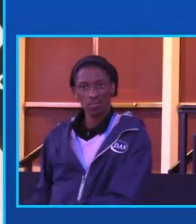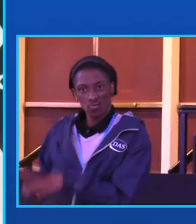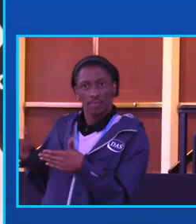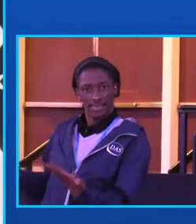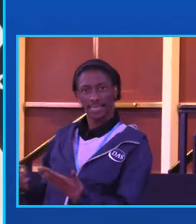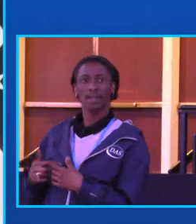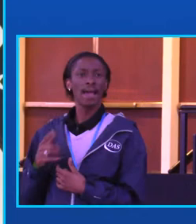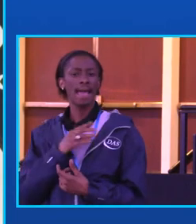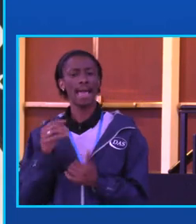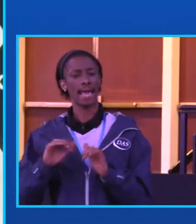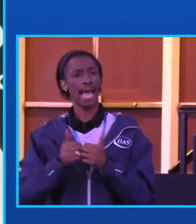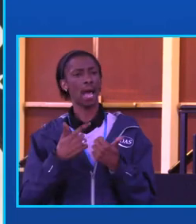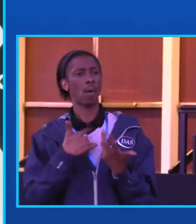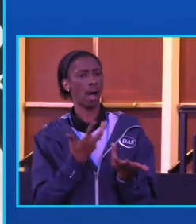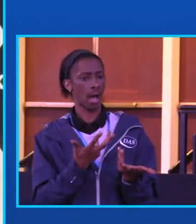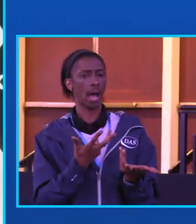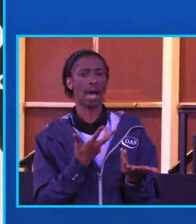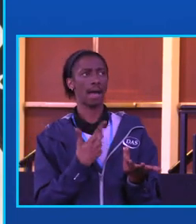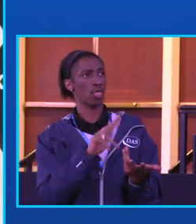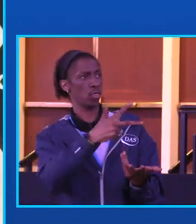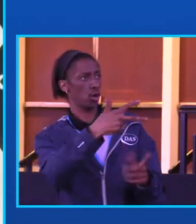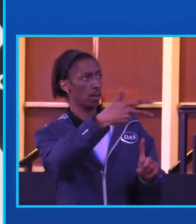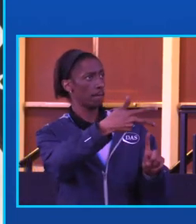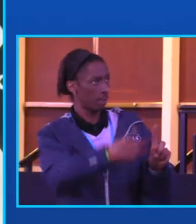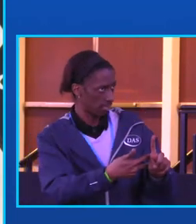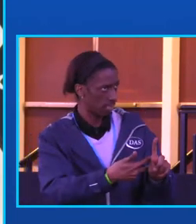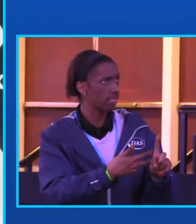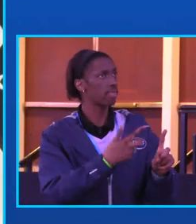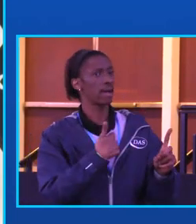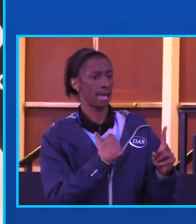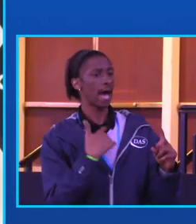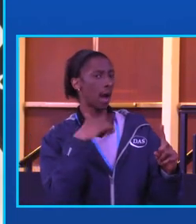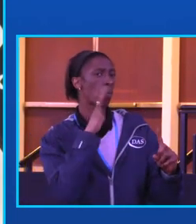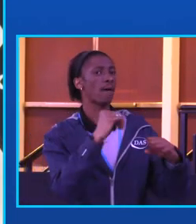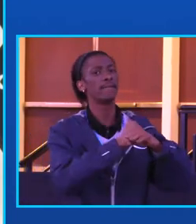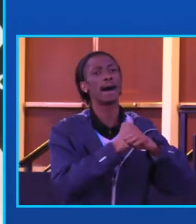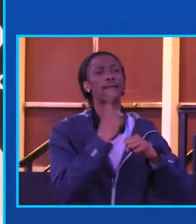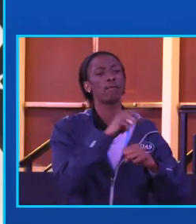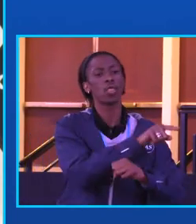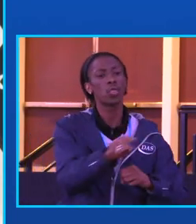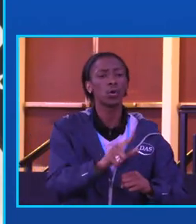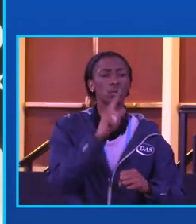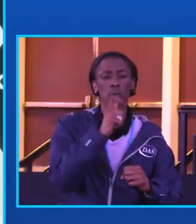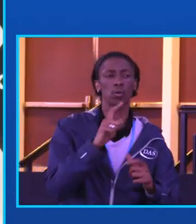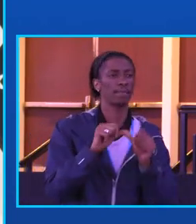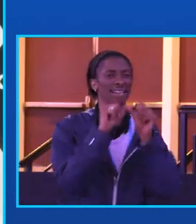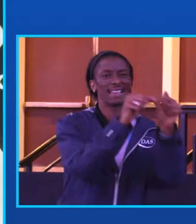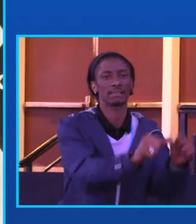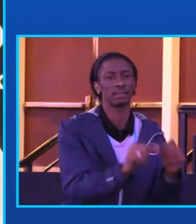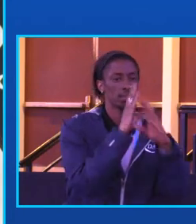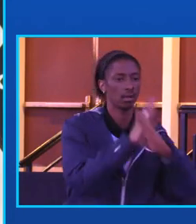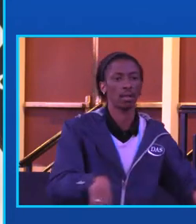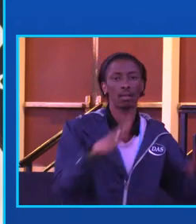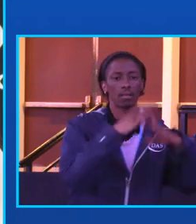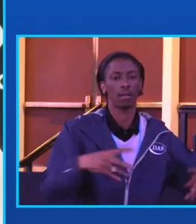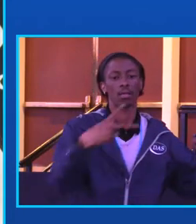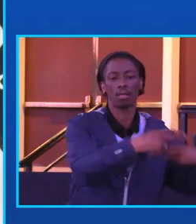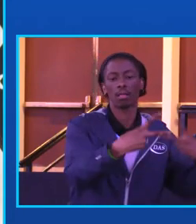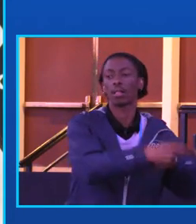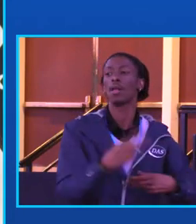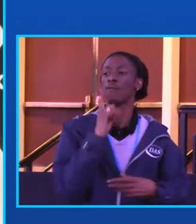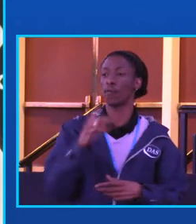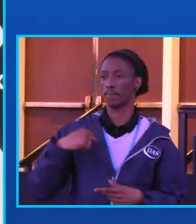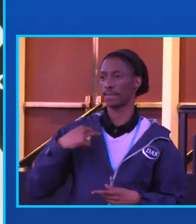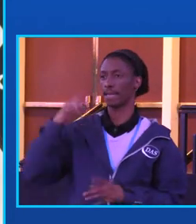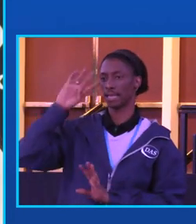my time as a city councilor now in my third month fighting for those who have consistently been silenced. For me, the political